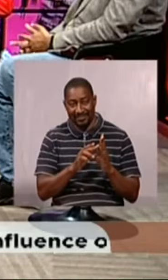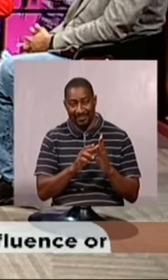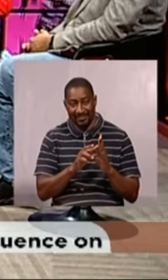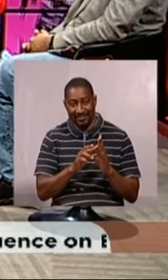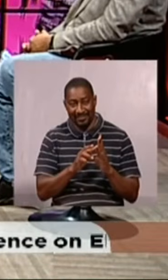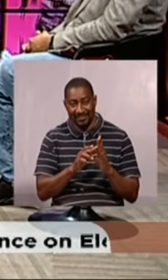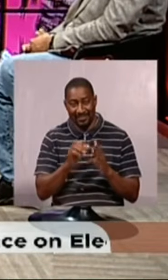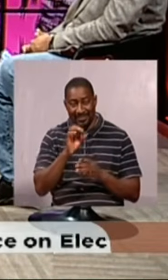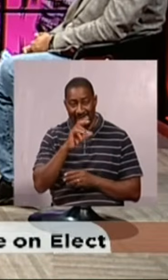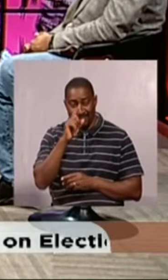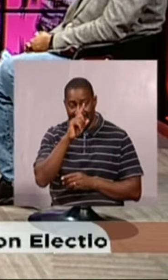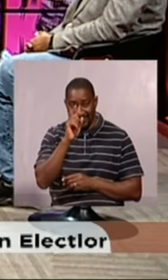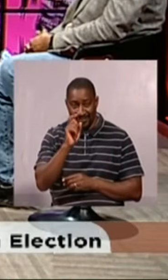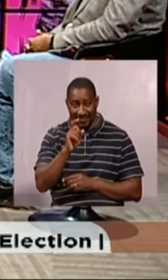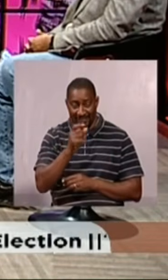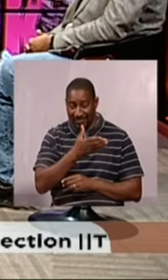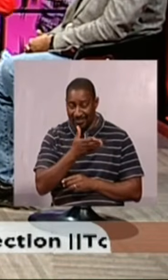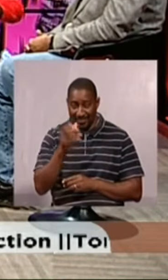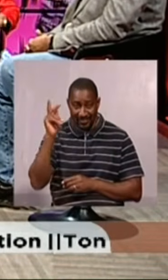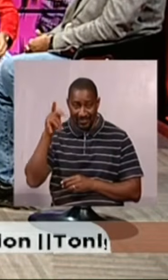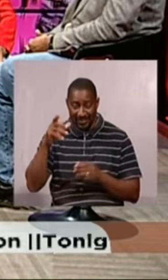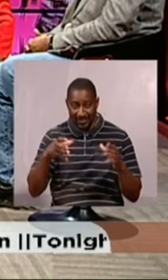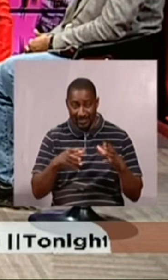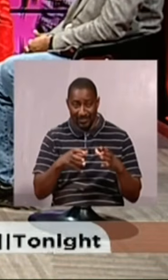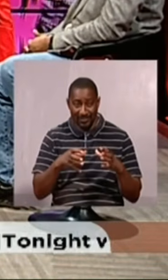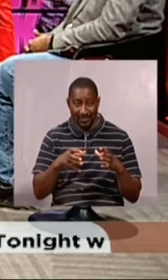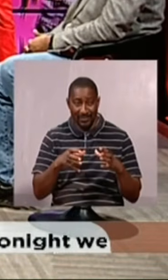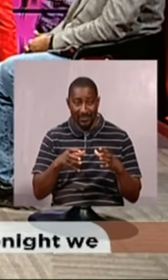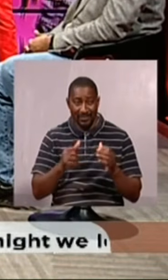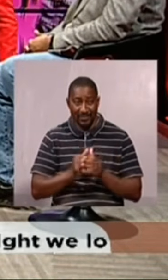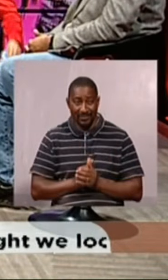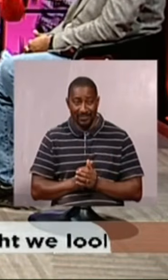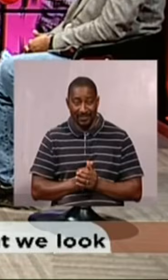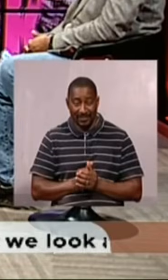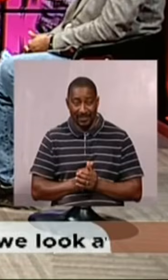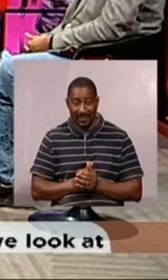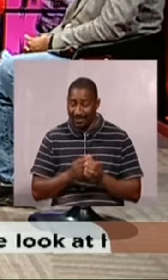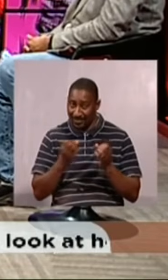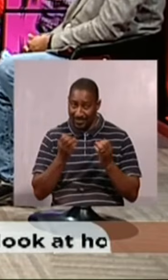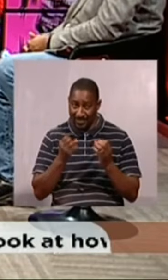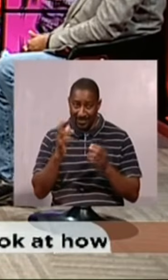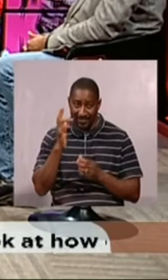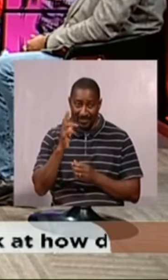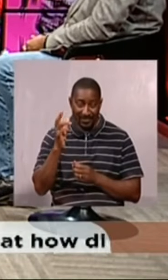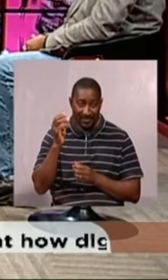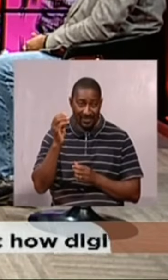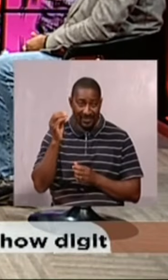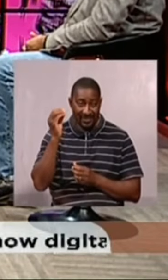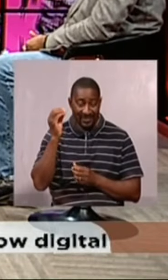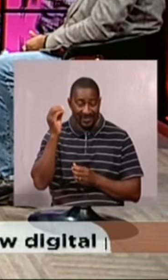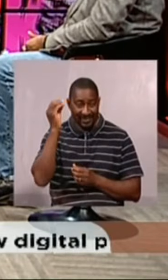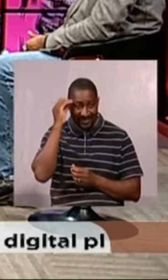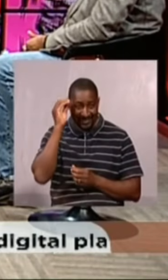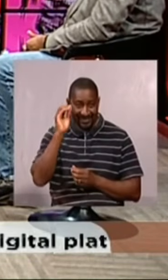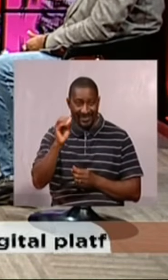look, if I ask you what's the website for all the political parties? Did I memorize it? I wouldn't know. No, most people won't know. We You'll won't. have to go on Google. Websites and it